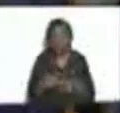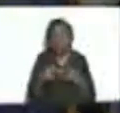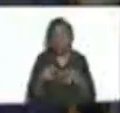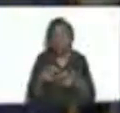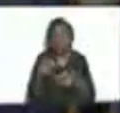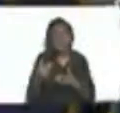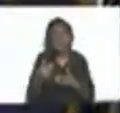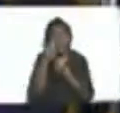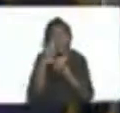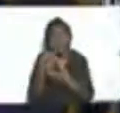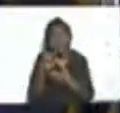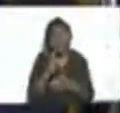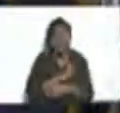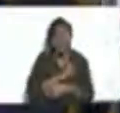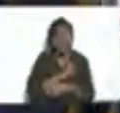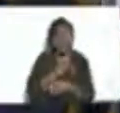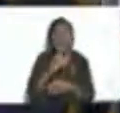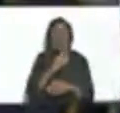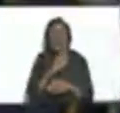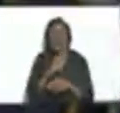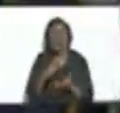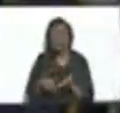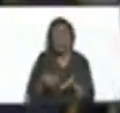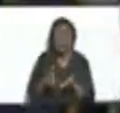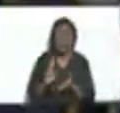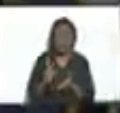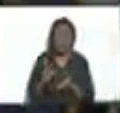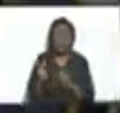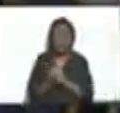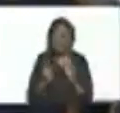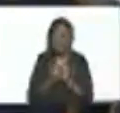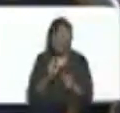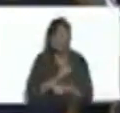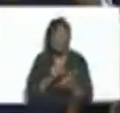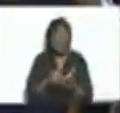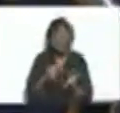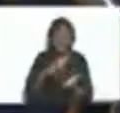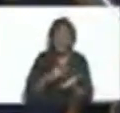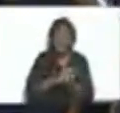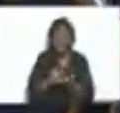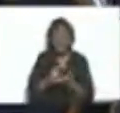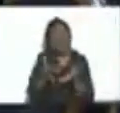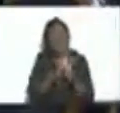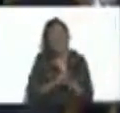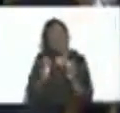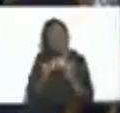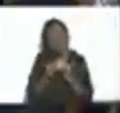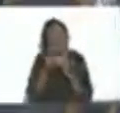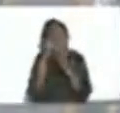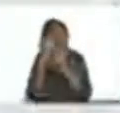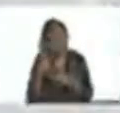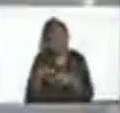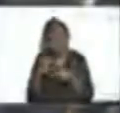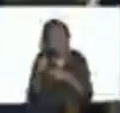said before, the police are actively investigating. We have met with the police again just this week. As a matter of fact, they requested additional information. We've handed that over